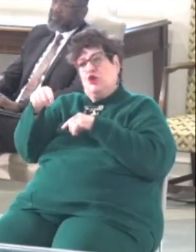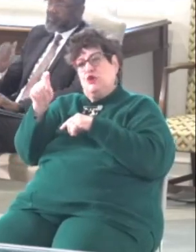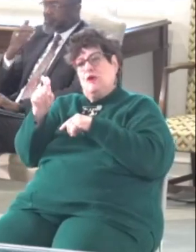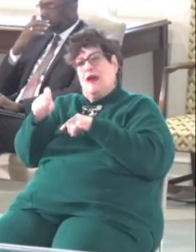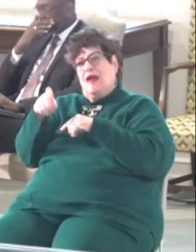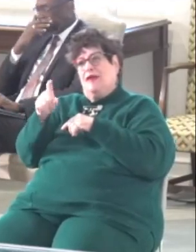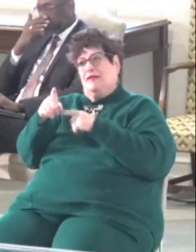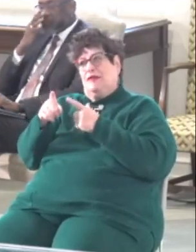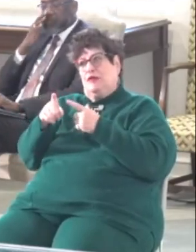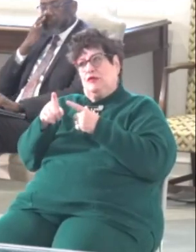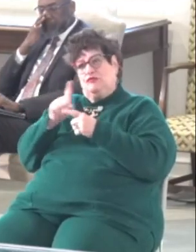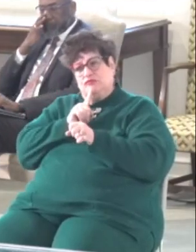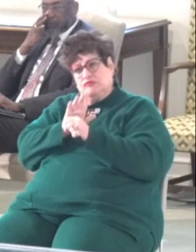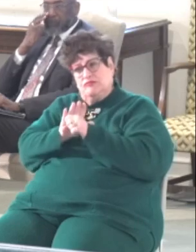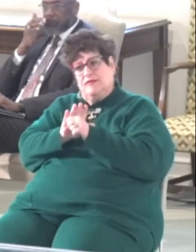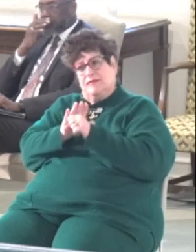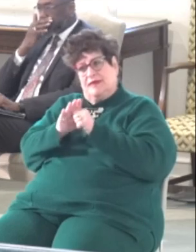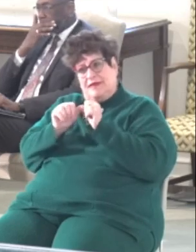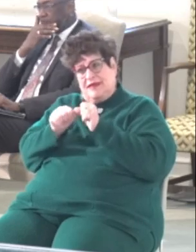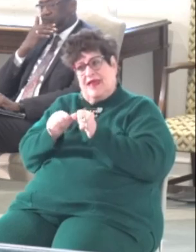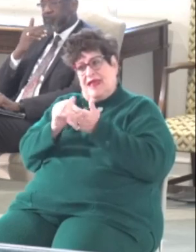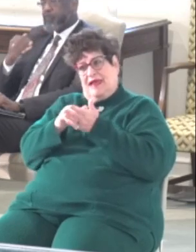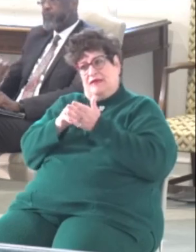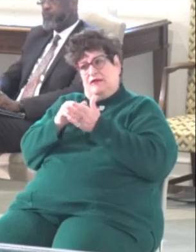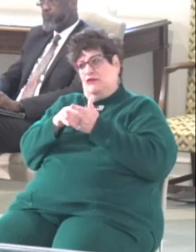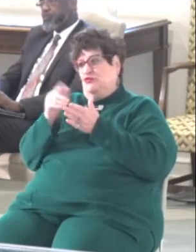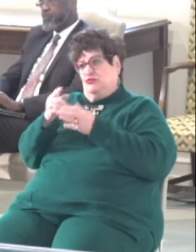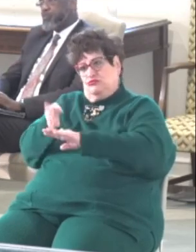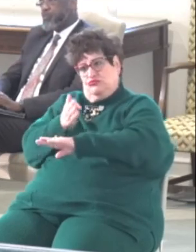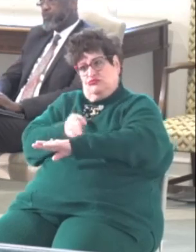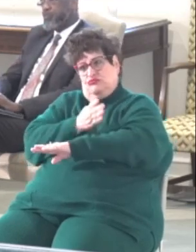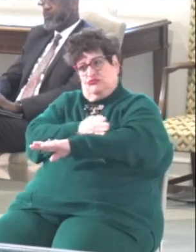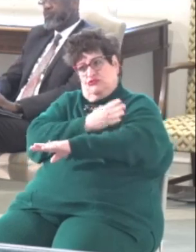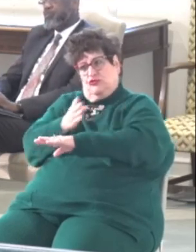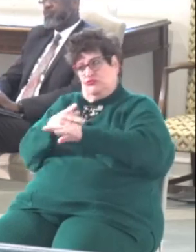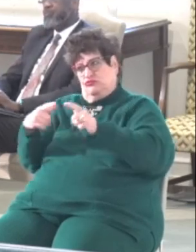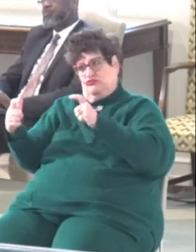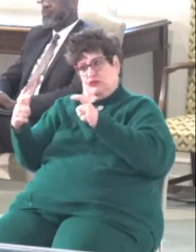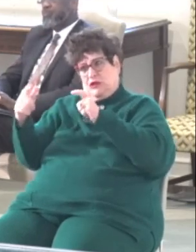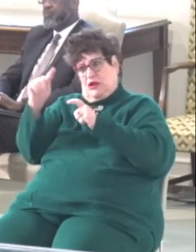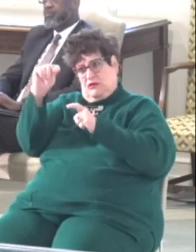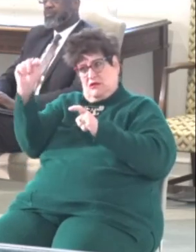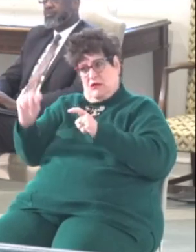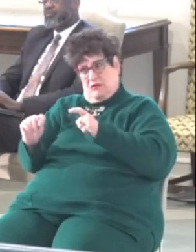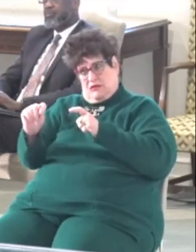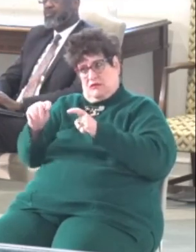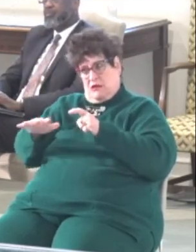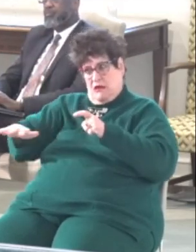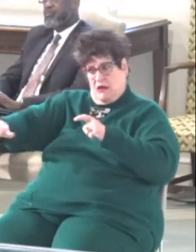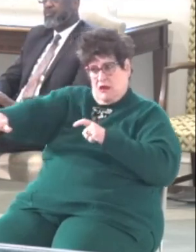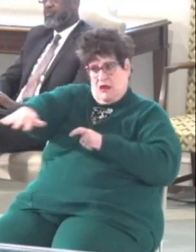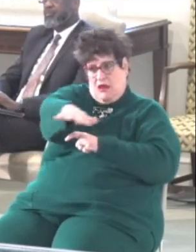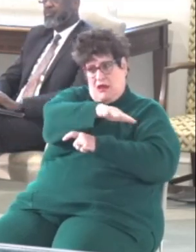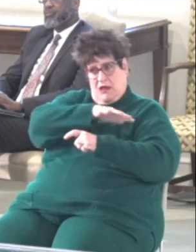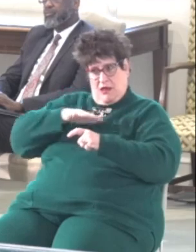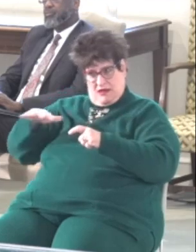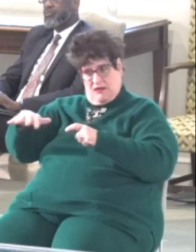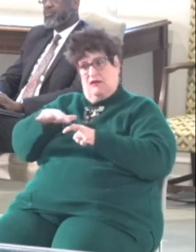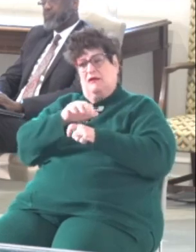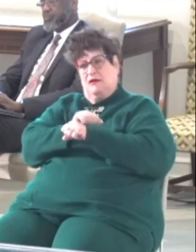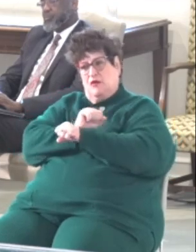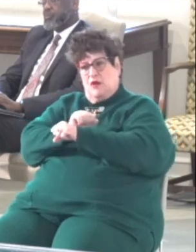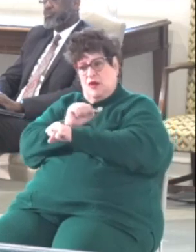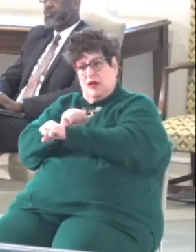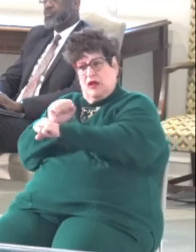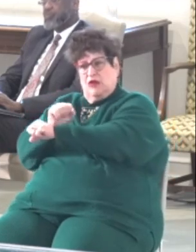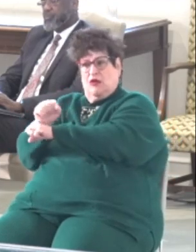reassert our commitment to Greater Tulsa as a broad-based community organizing group, working on tenants' rights, working on safety